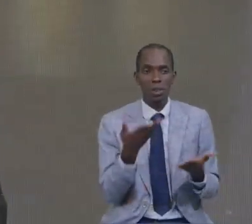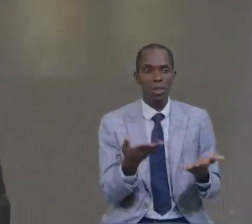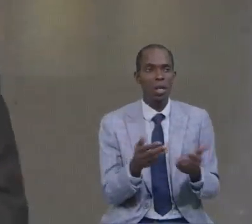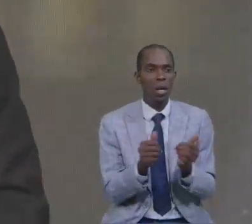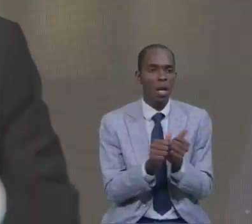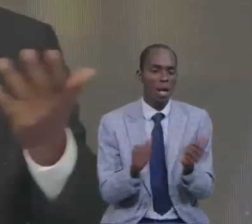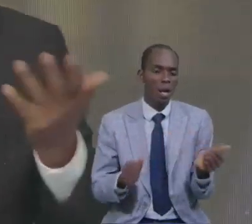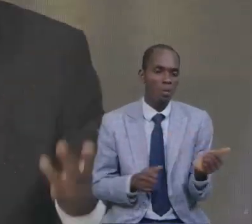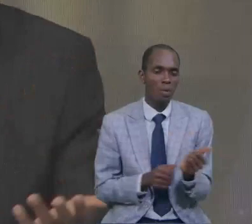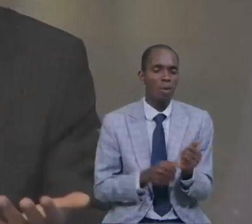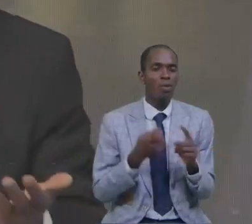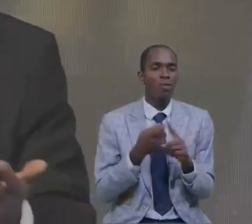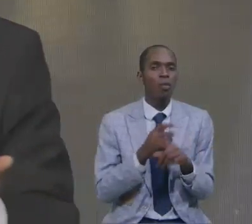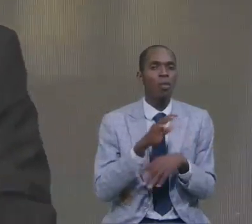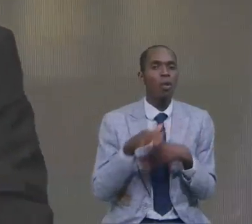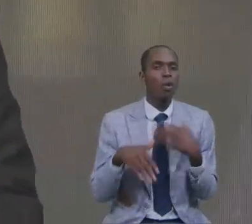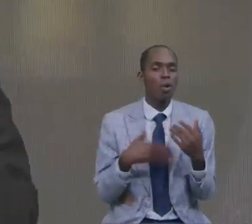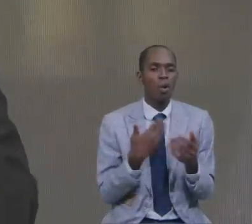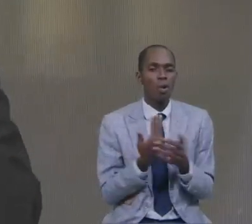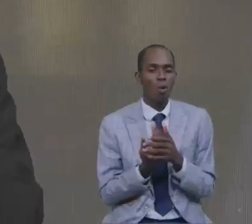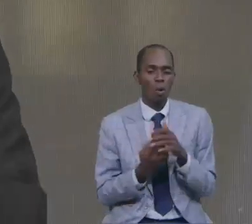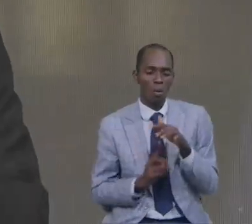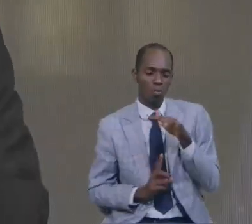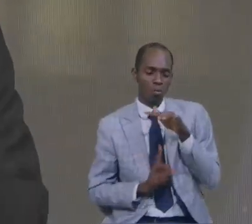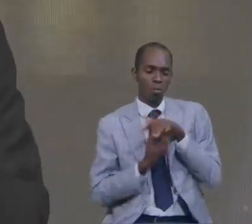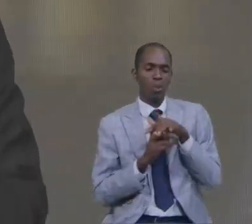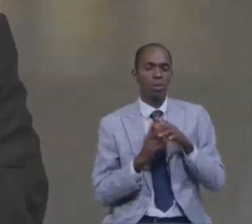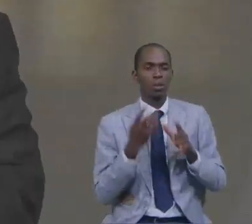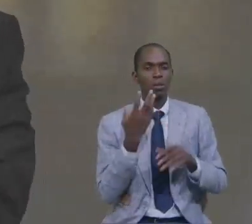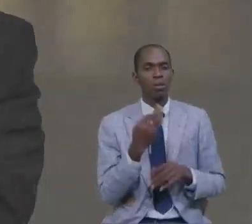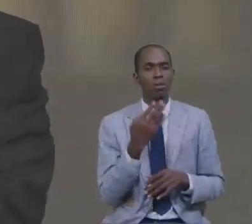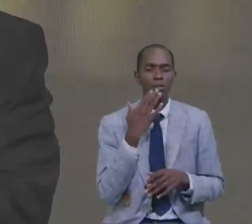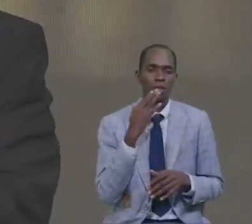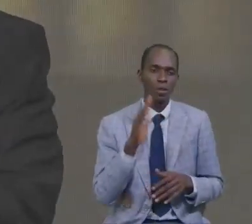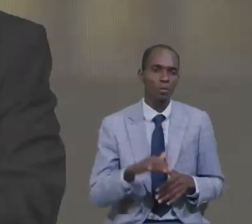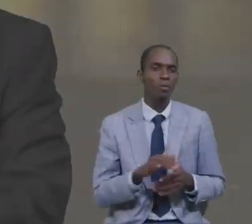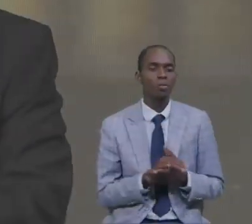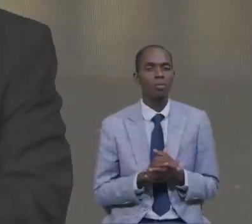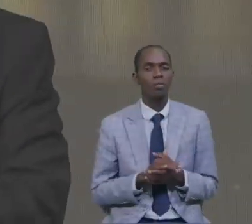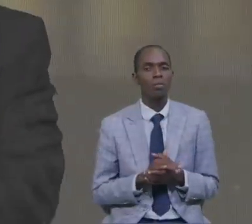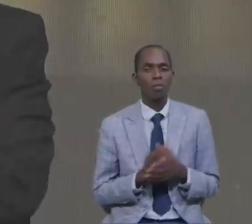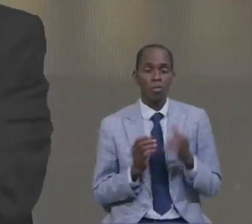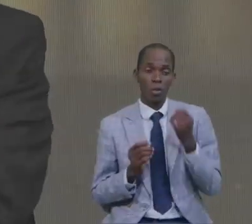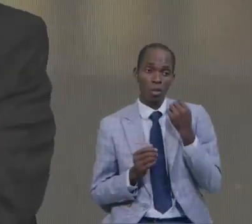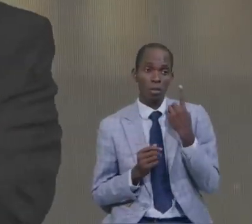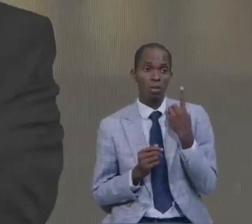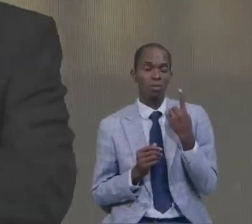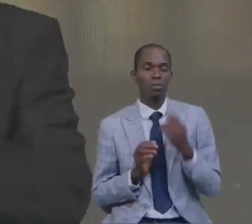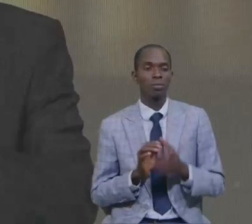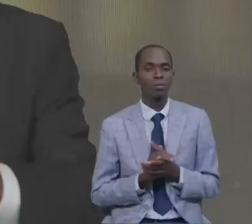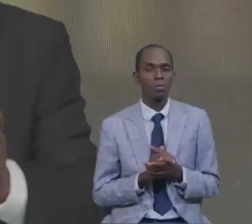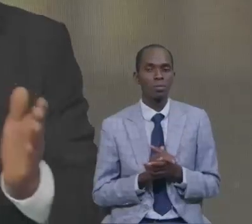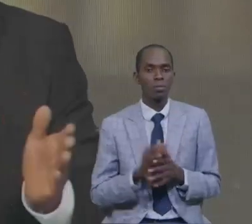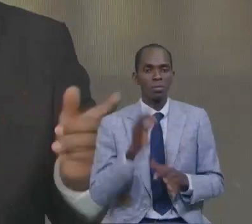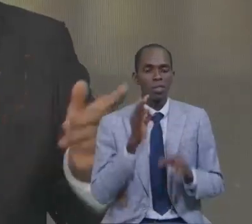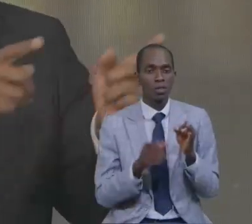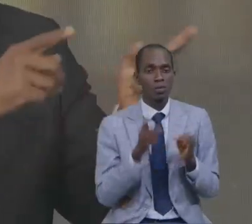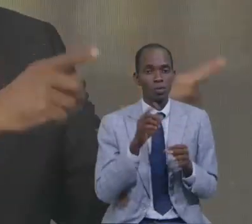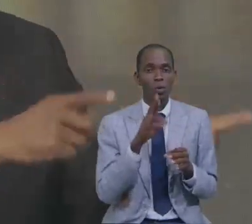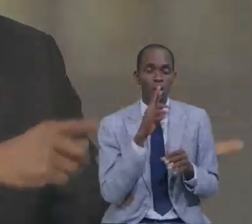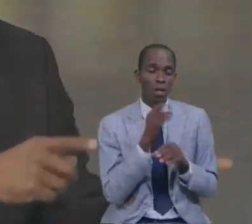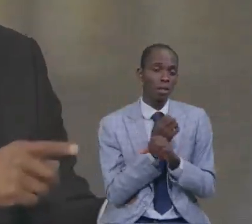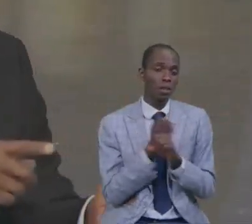Understand? If you are saved, you don't need a policeman, a police deeper